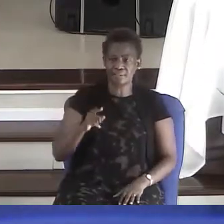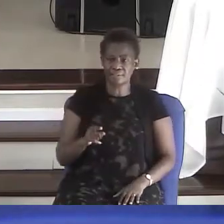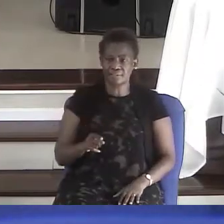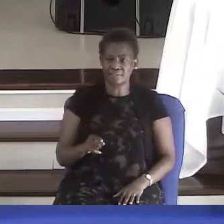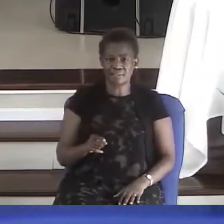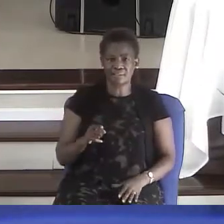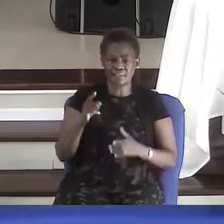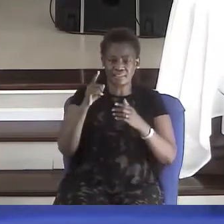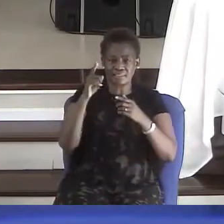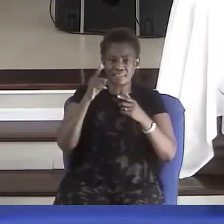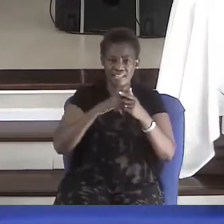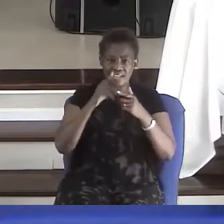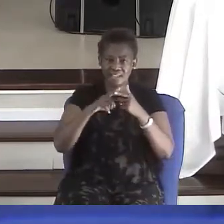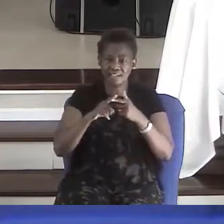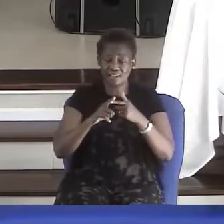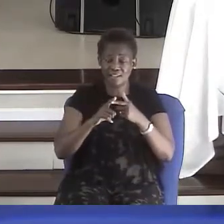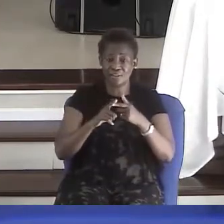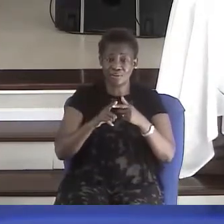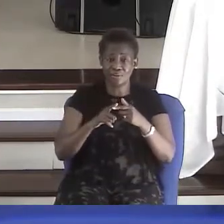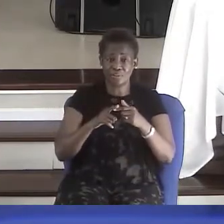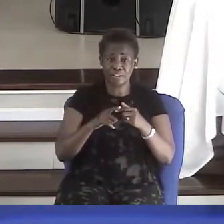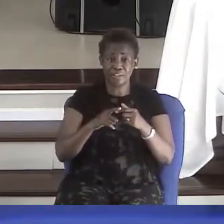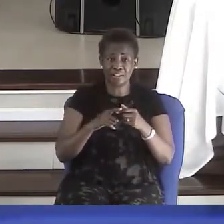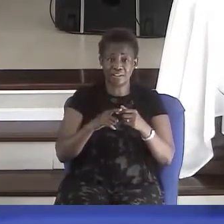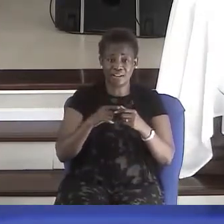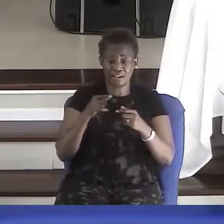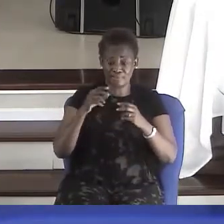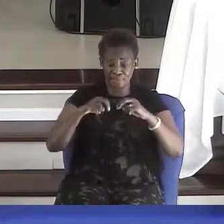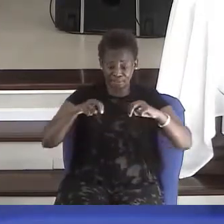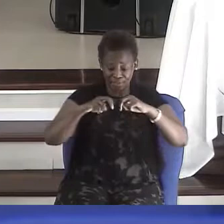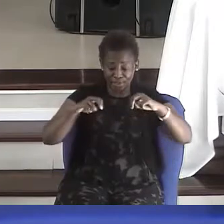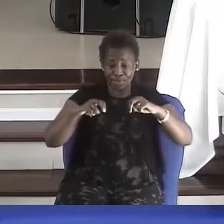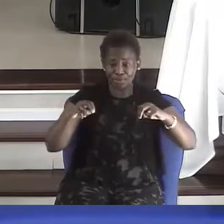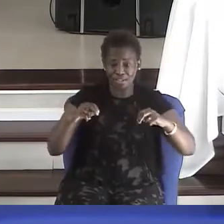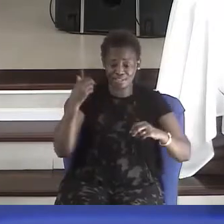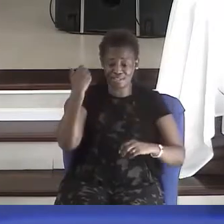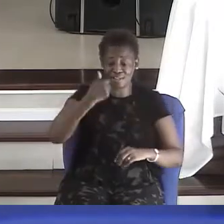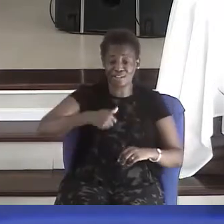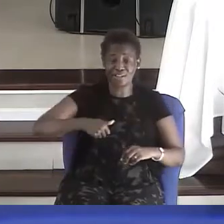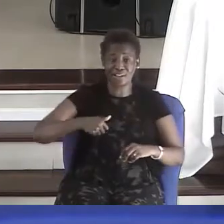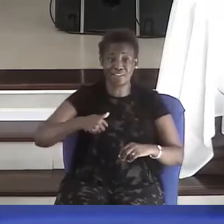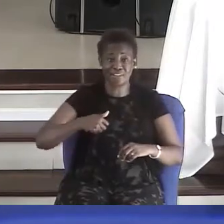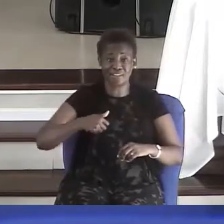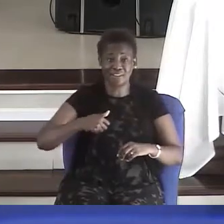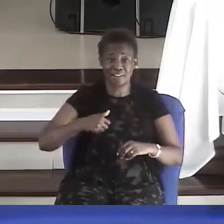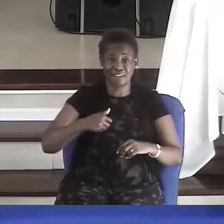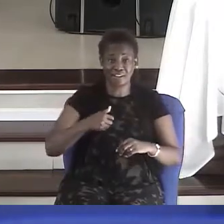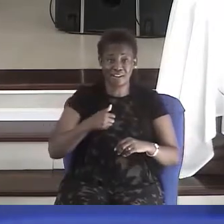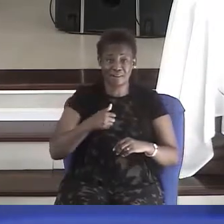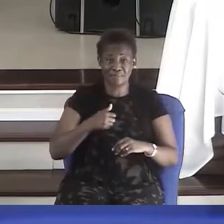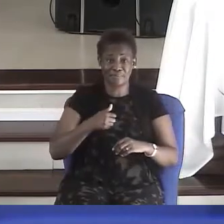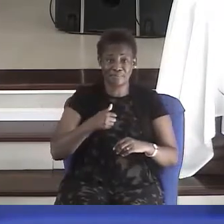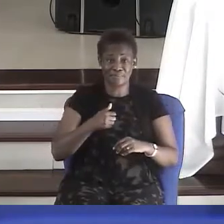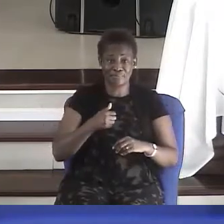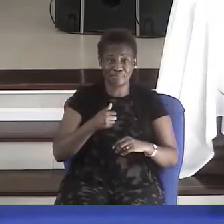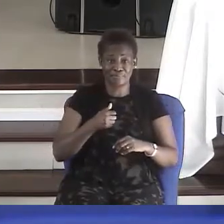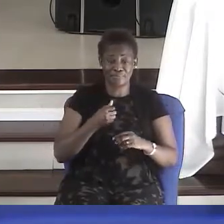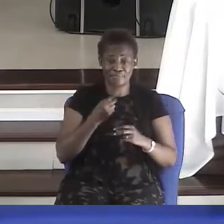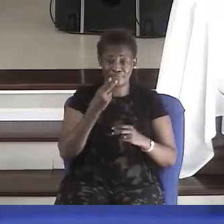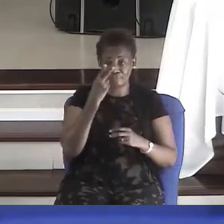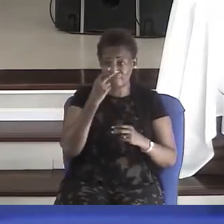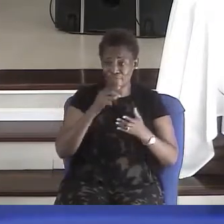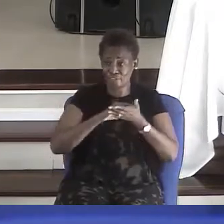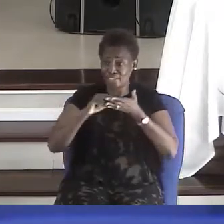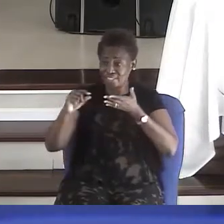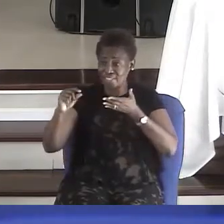put back this one before us because we want to kind of dissect. And as we go along, you'll put this one back upstairs before us holding forth